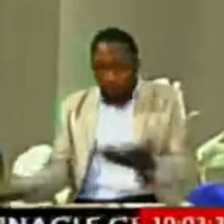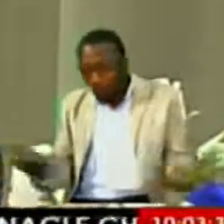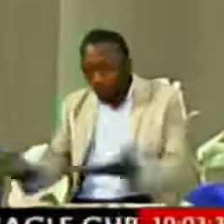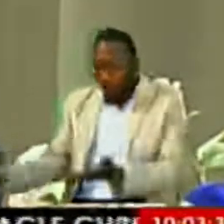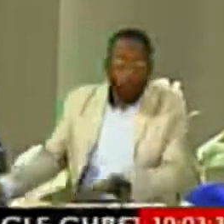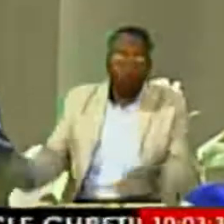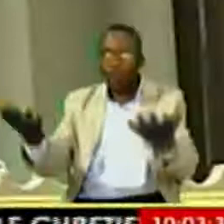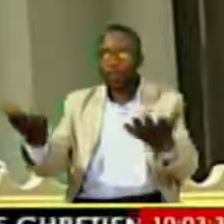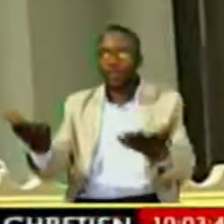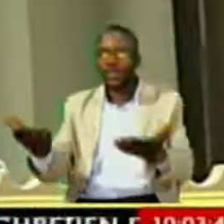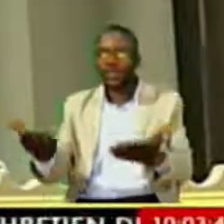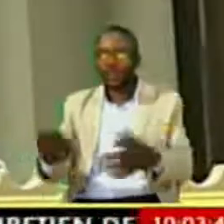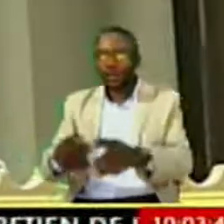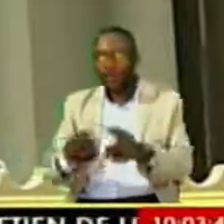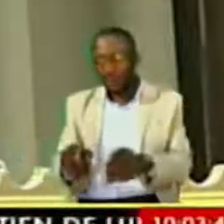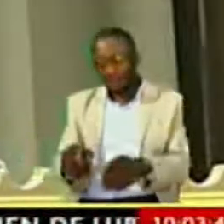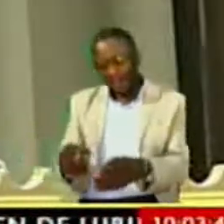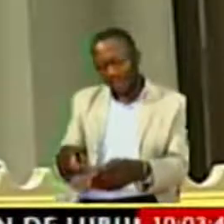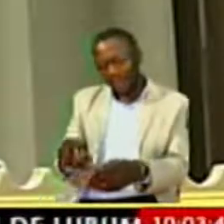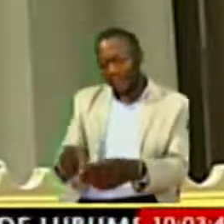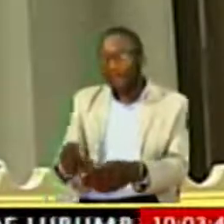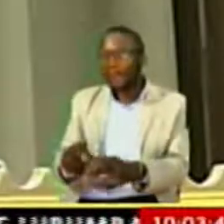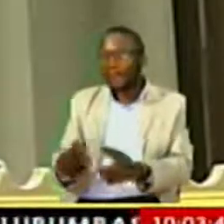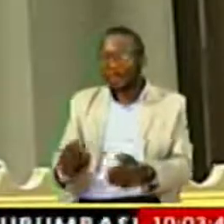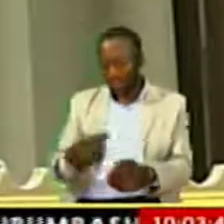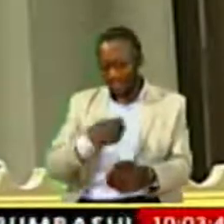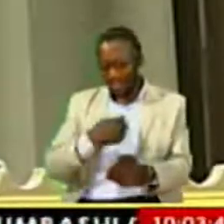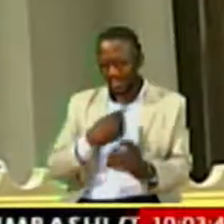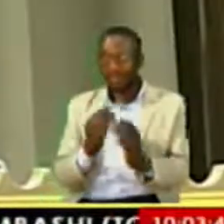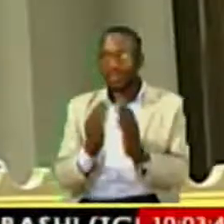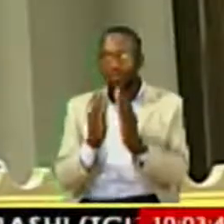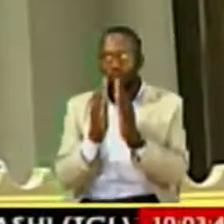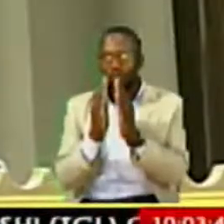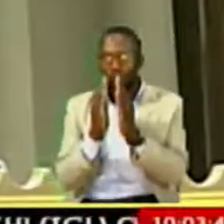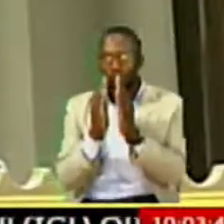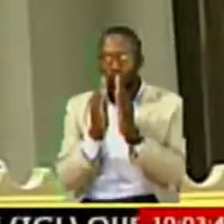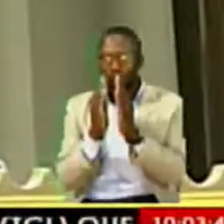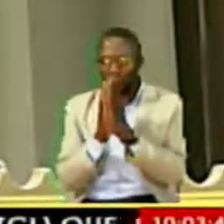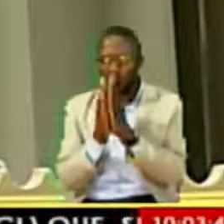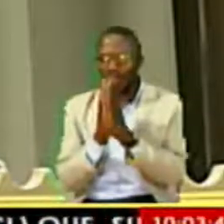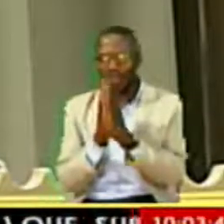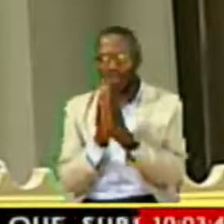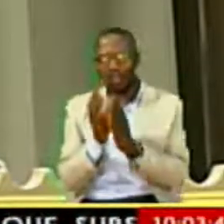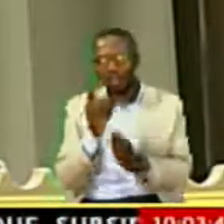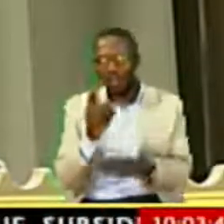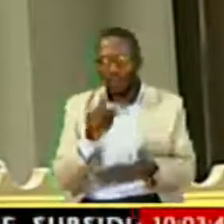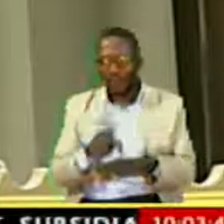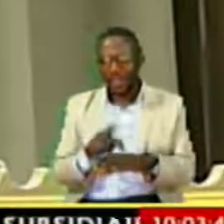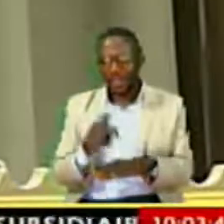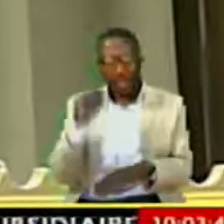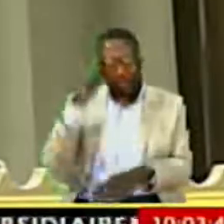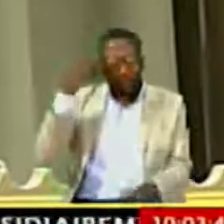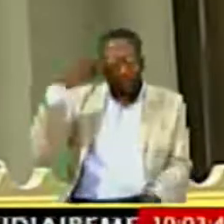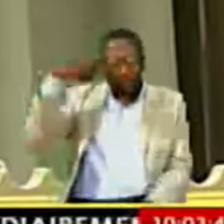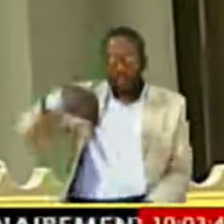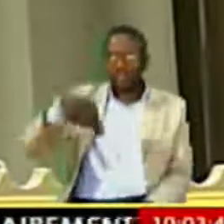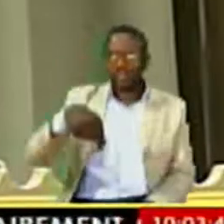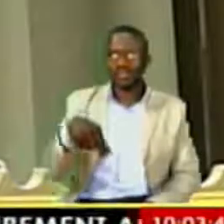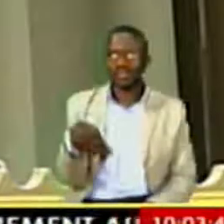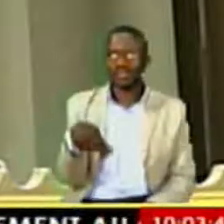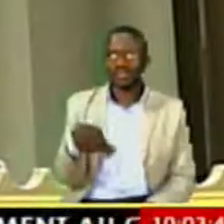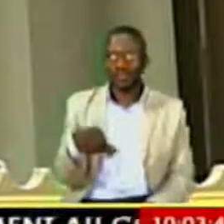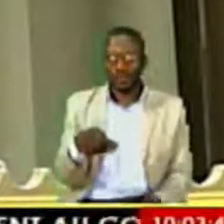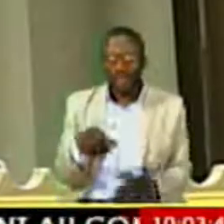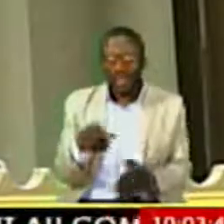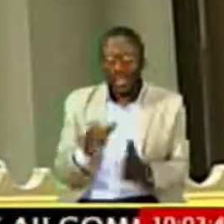do the weeds, but I prayed for you. Pour que ta foi ne faille pas. So that your